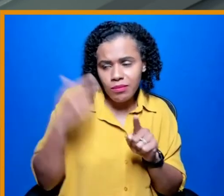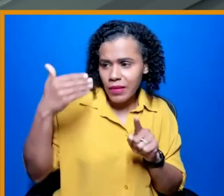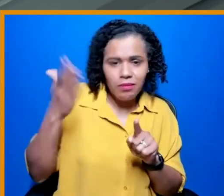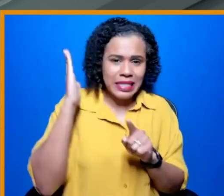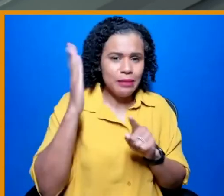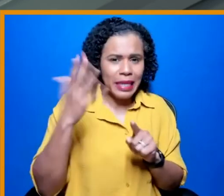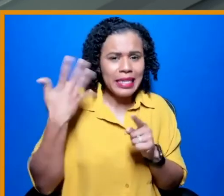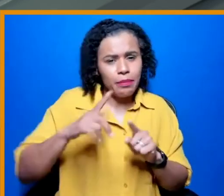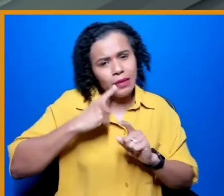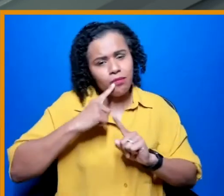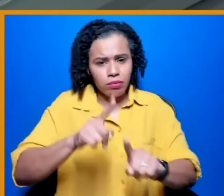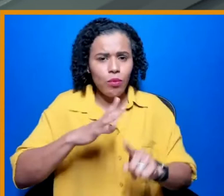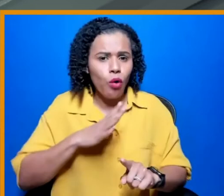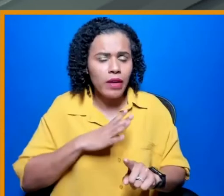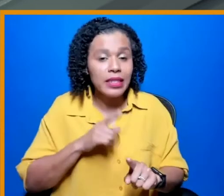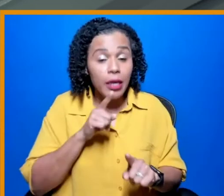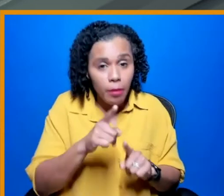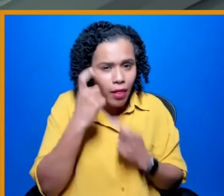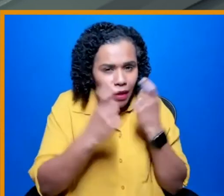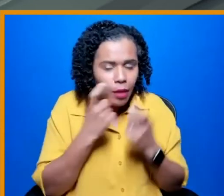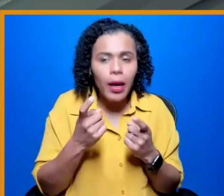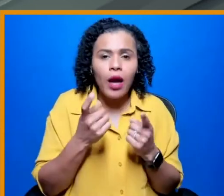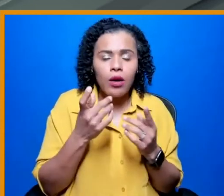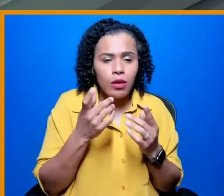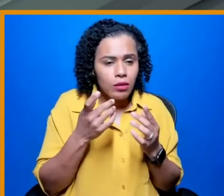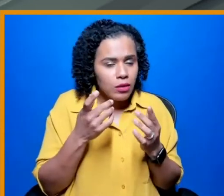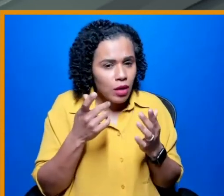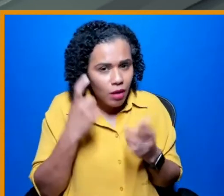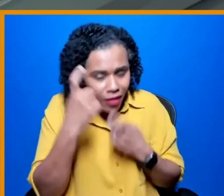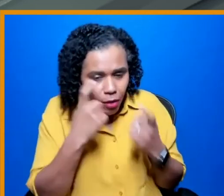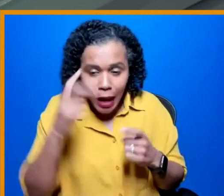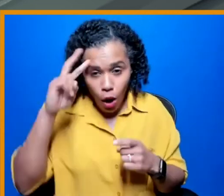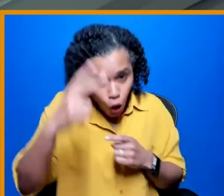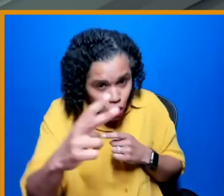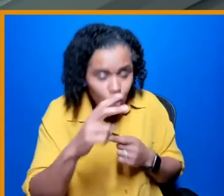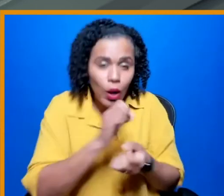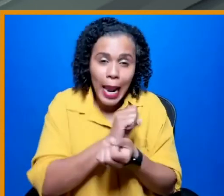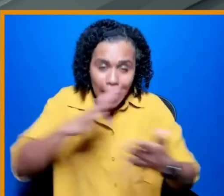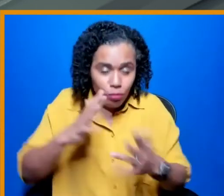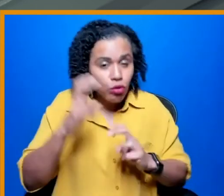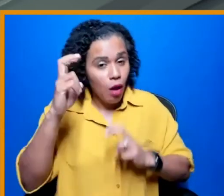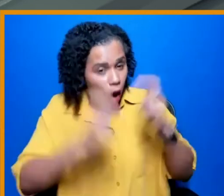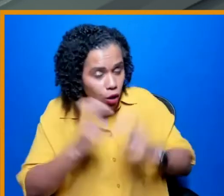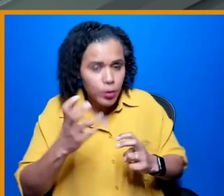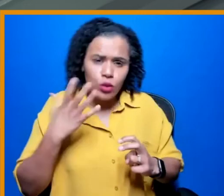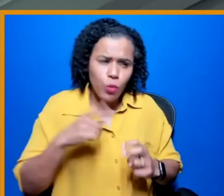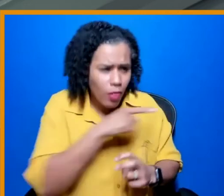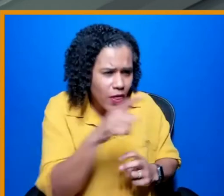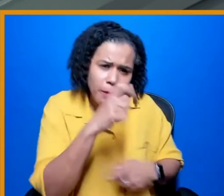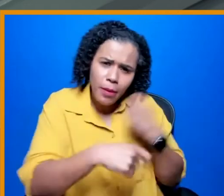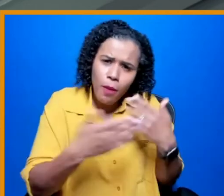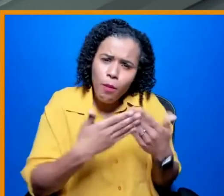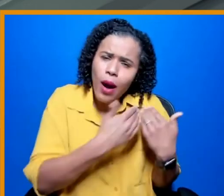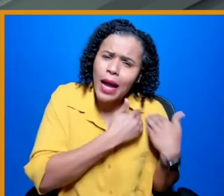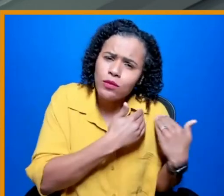all the political, logical, liberal arguments for a better system of accountability, for me there is